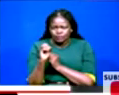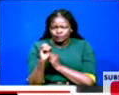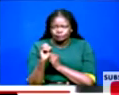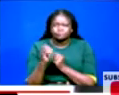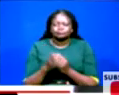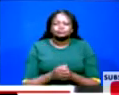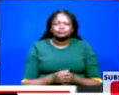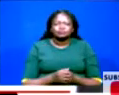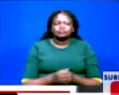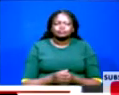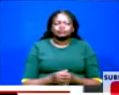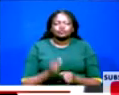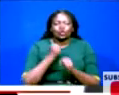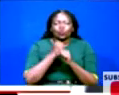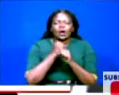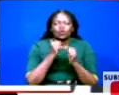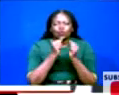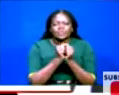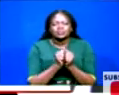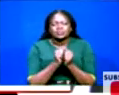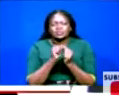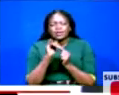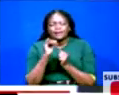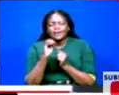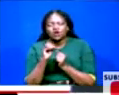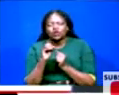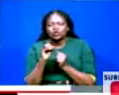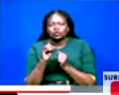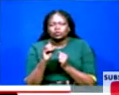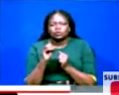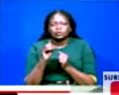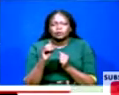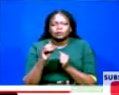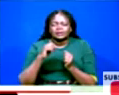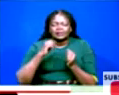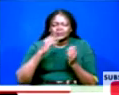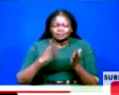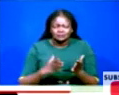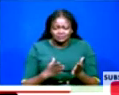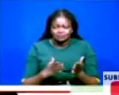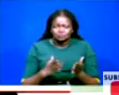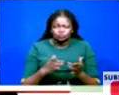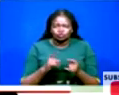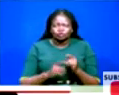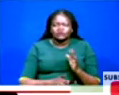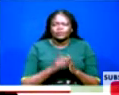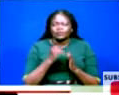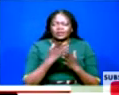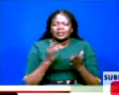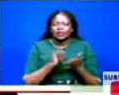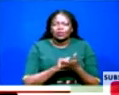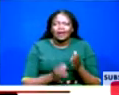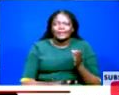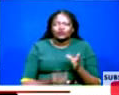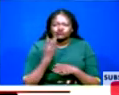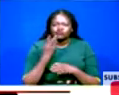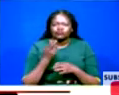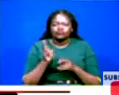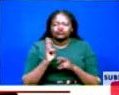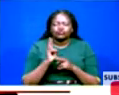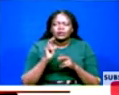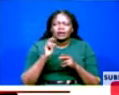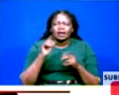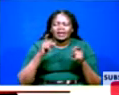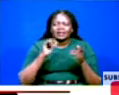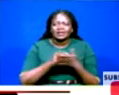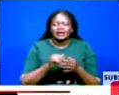Organization, is working with biodigester installers to develop biodigesters that will help to produce usable gas. The aim of